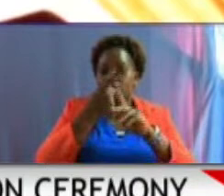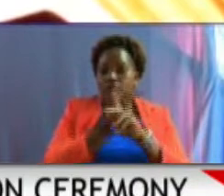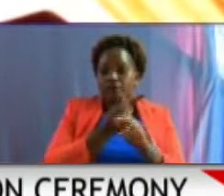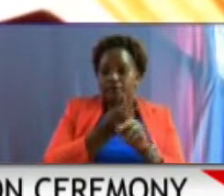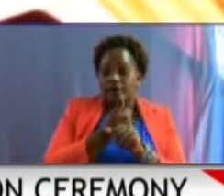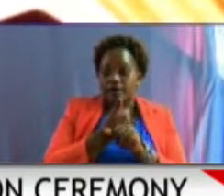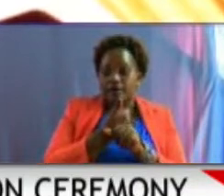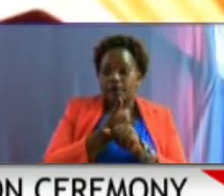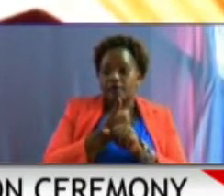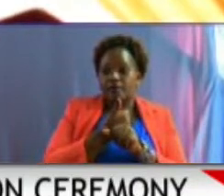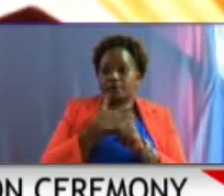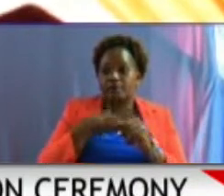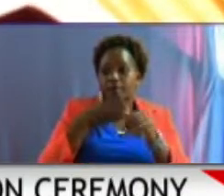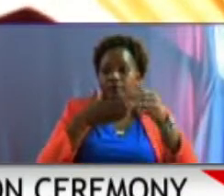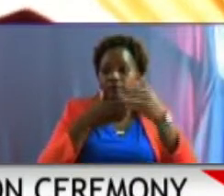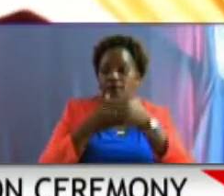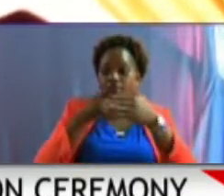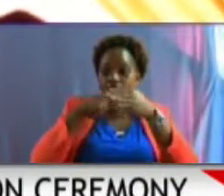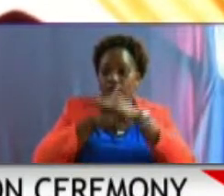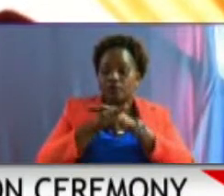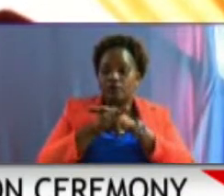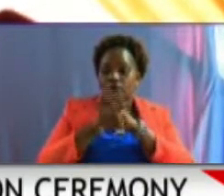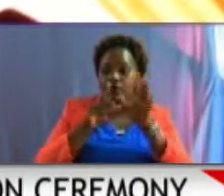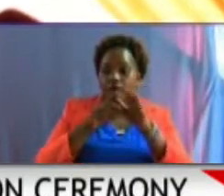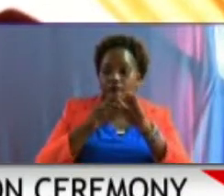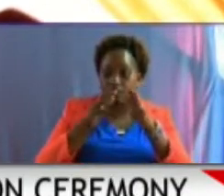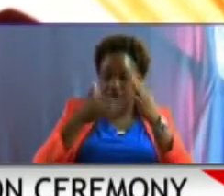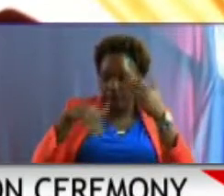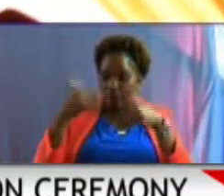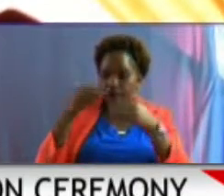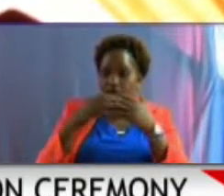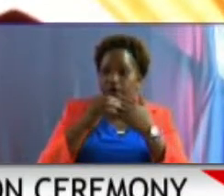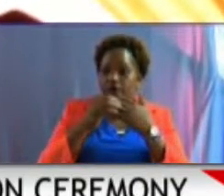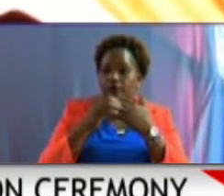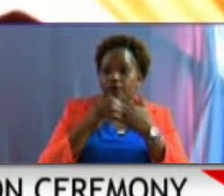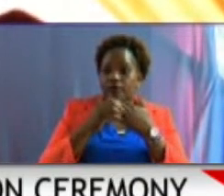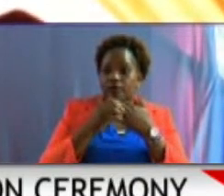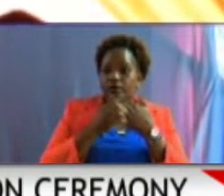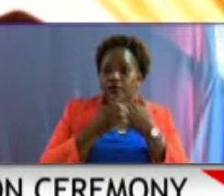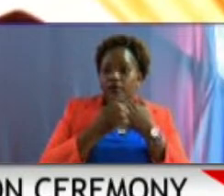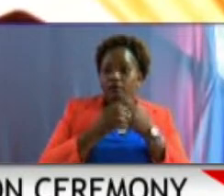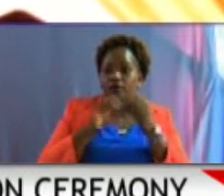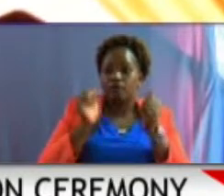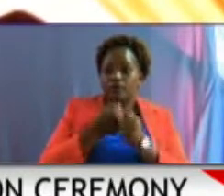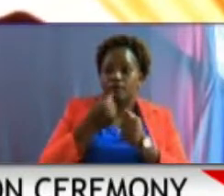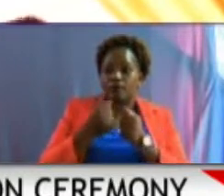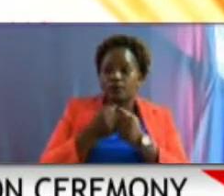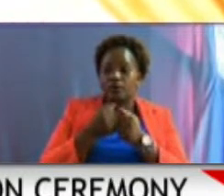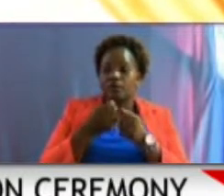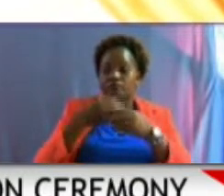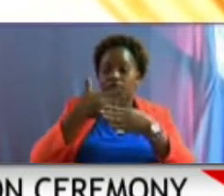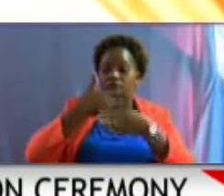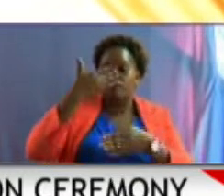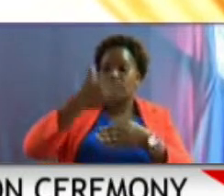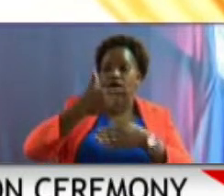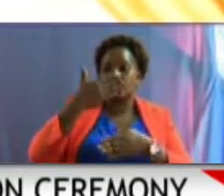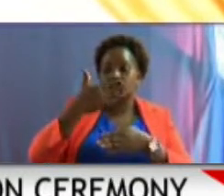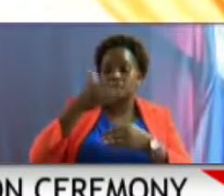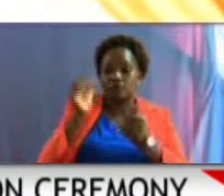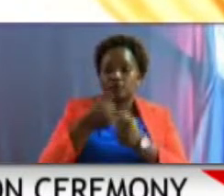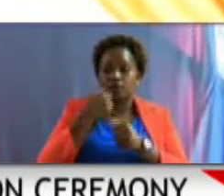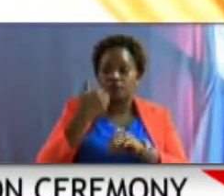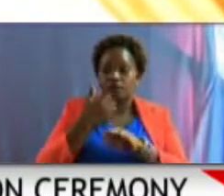are intruders into the university land, and so we cannot easily fence